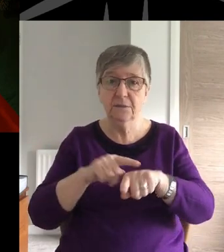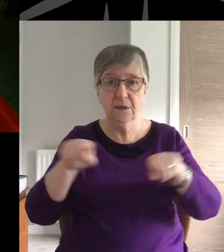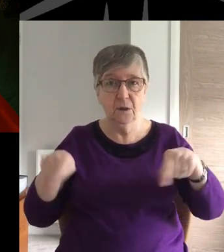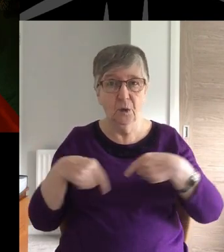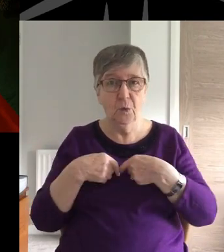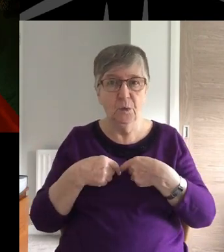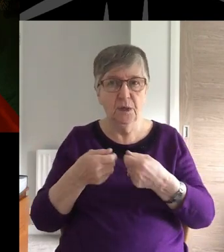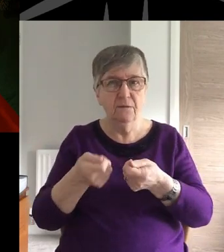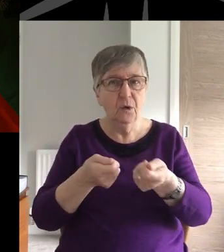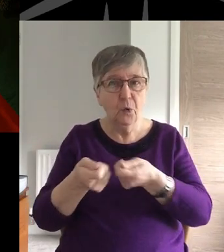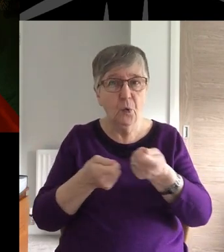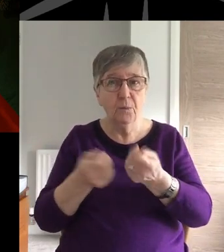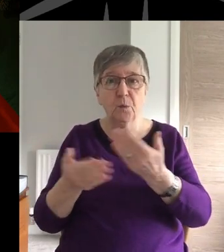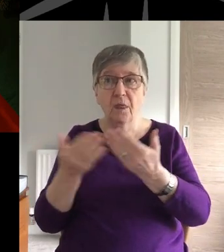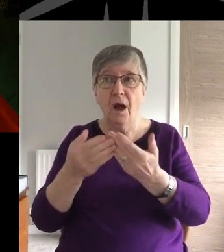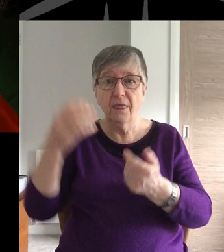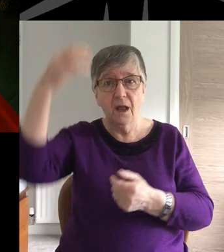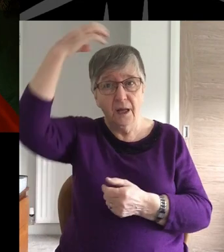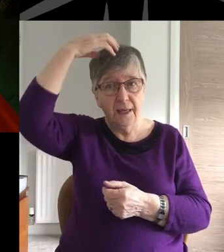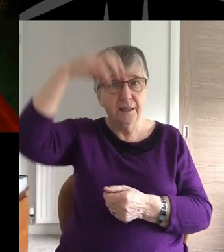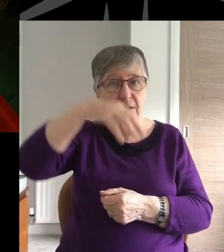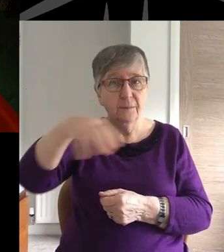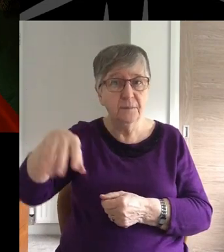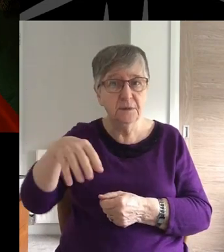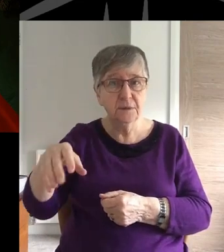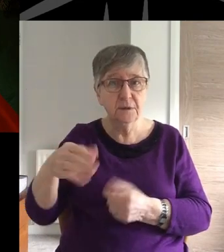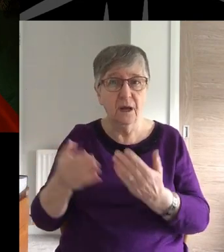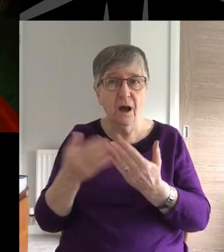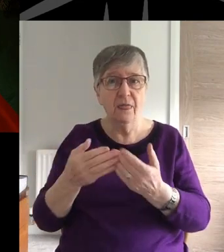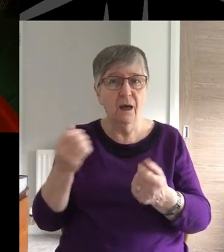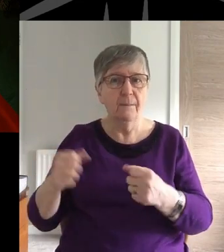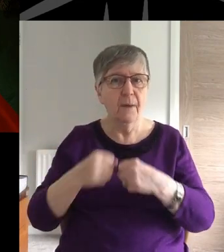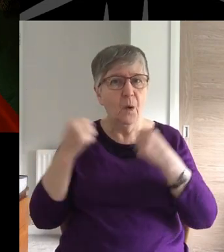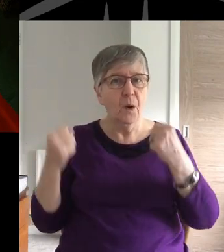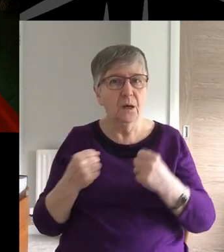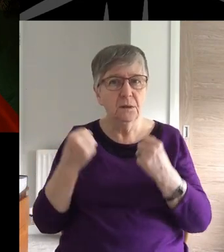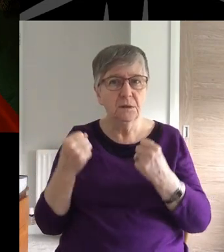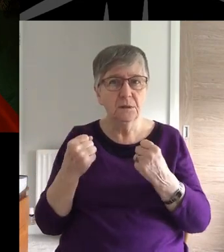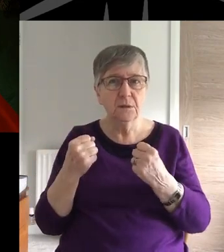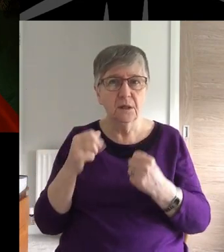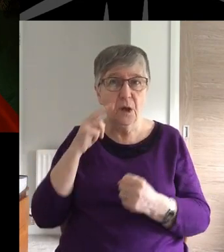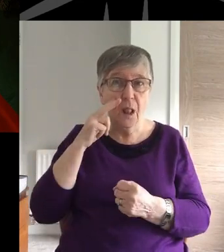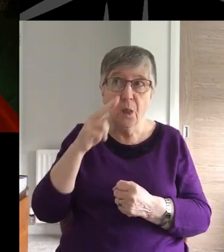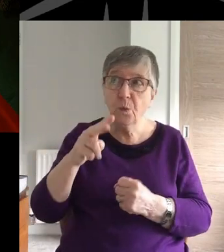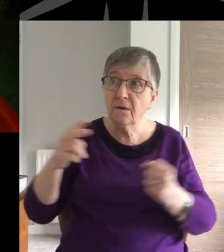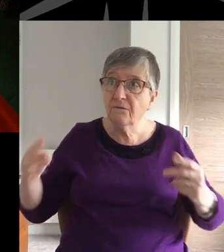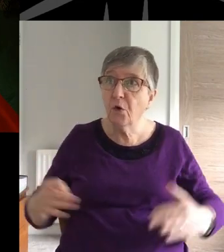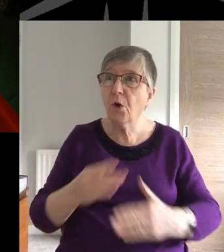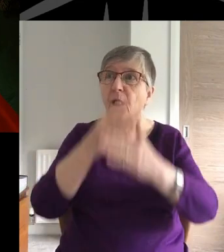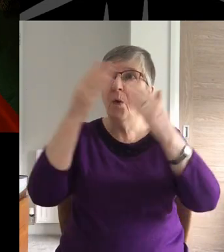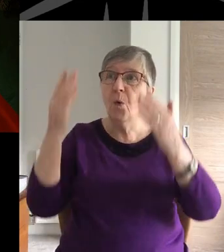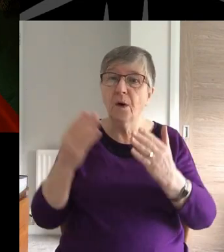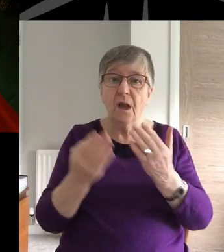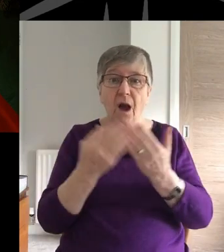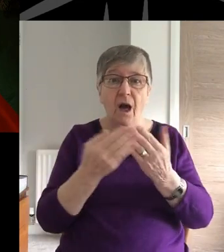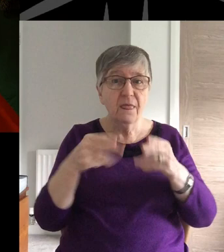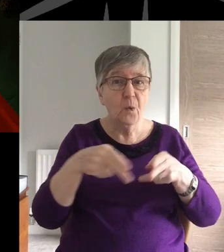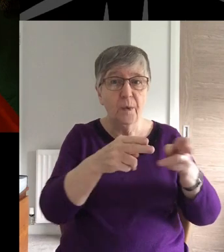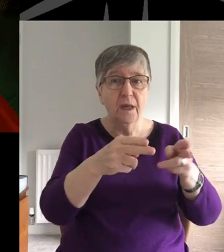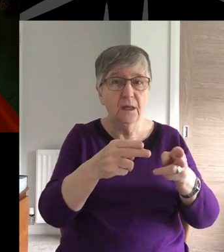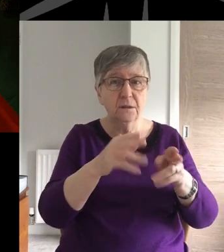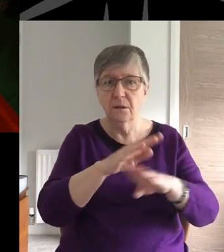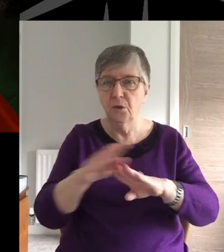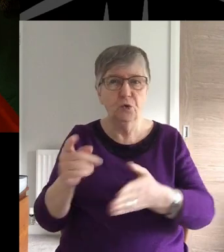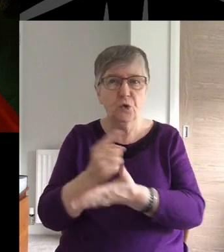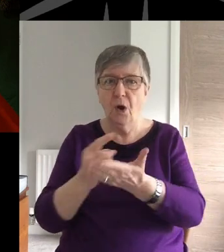Too readily we have dealt with other powers and kingdoms, and sought a way of glory that has nothing to do with the